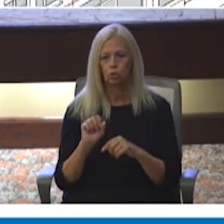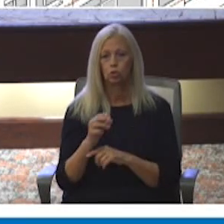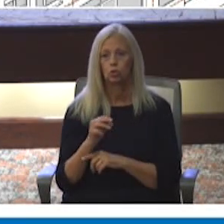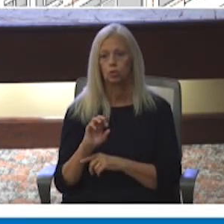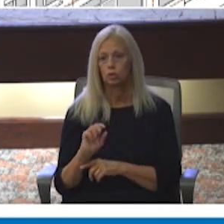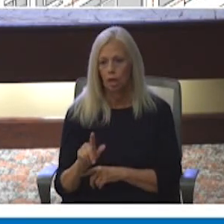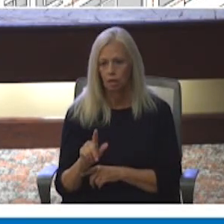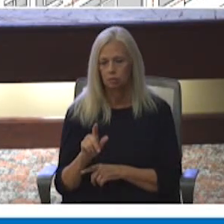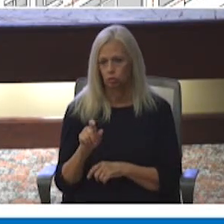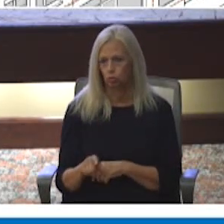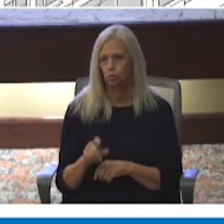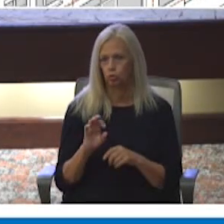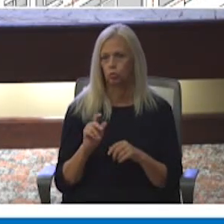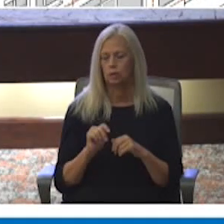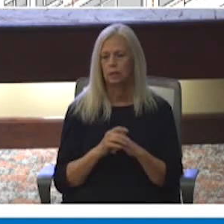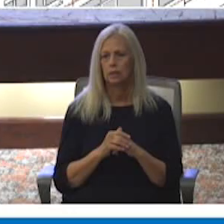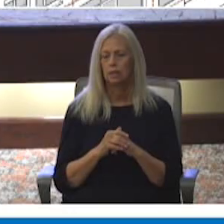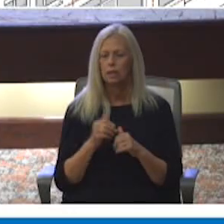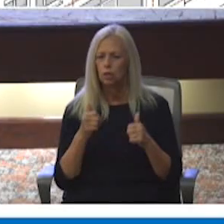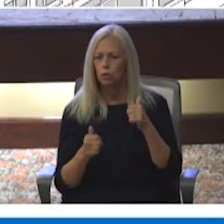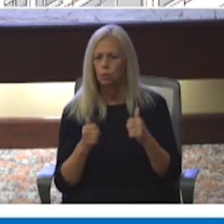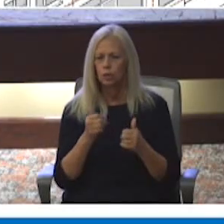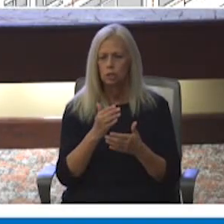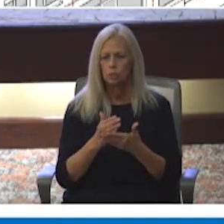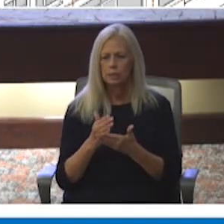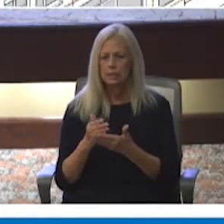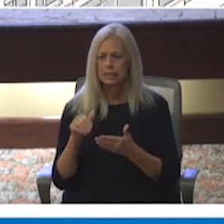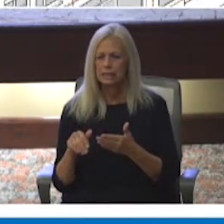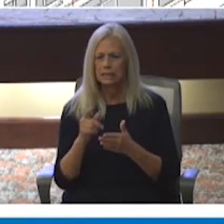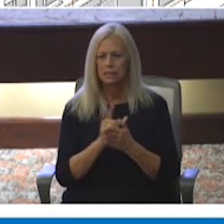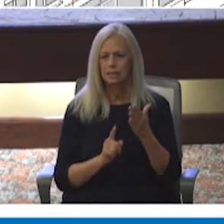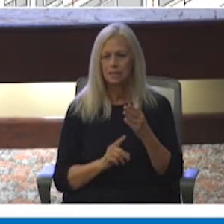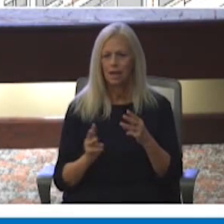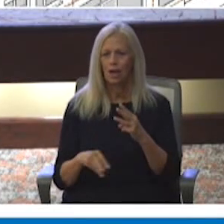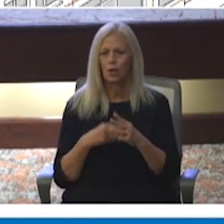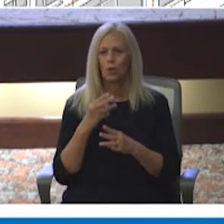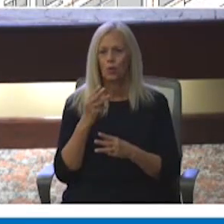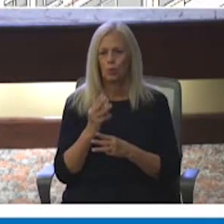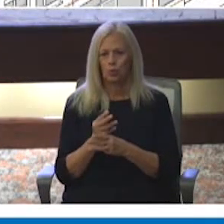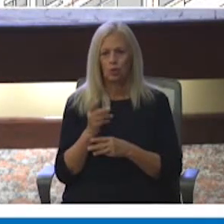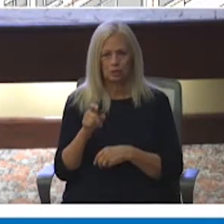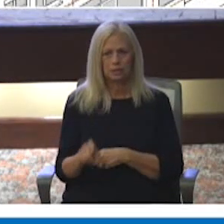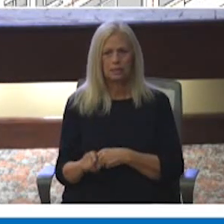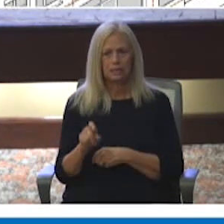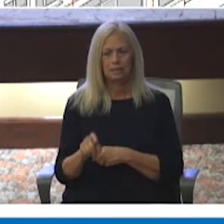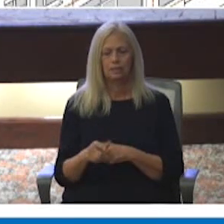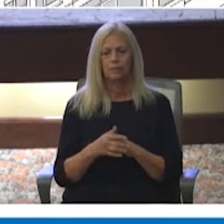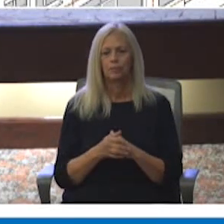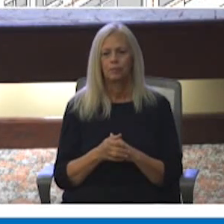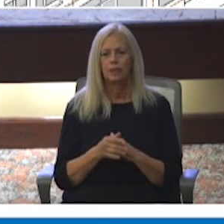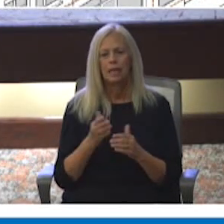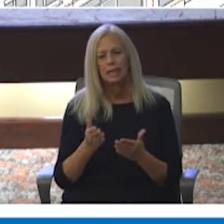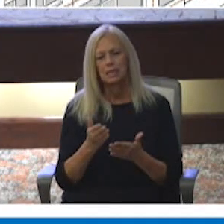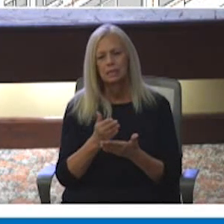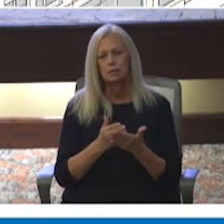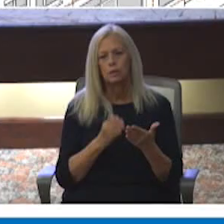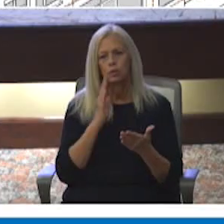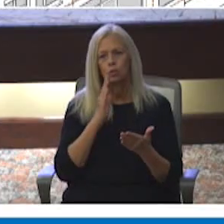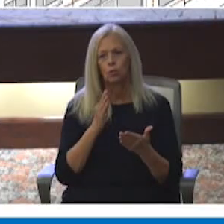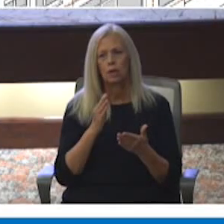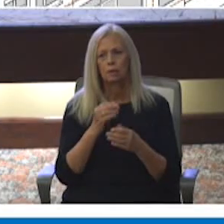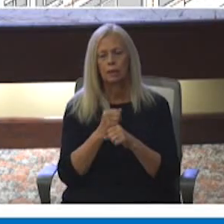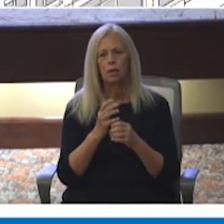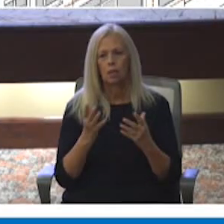is thinking about which pieces in this design world need to be shalls. This is the piece that probably is going to generate a lot of